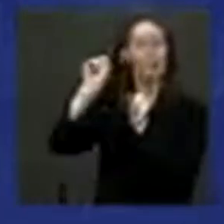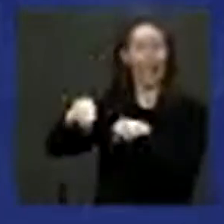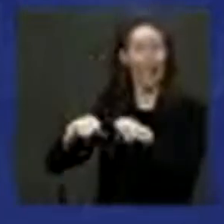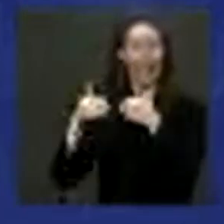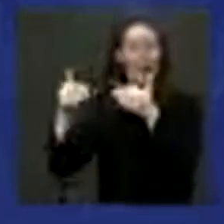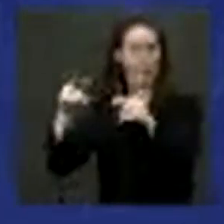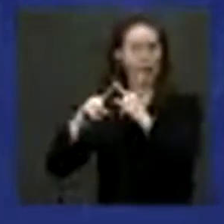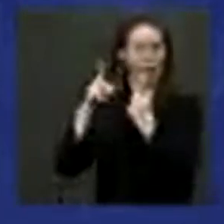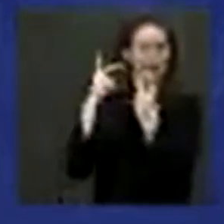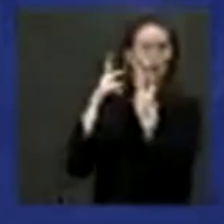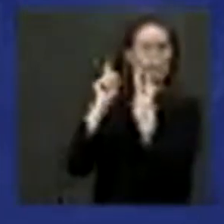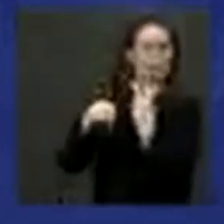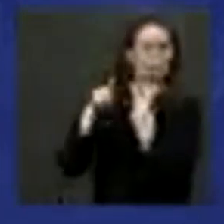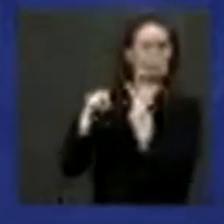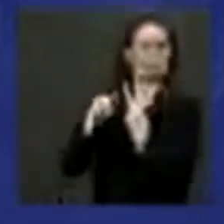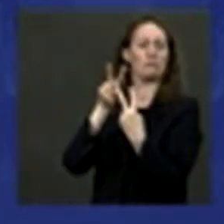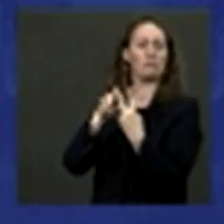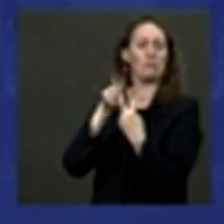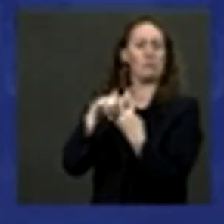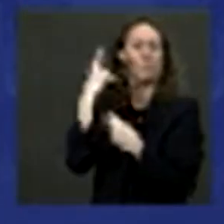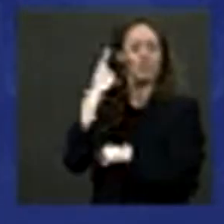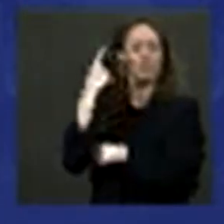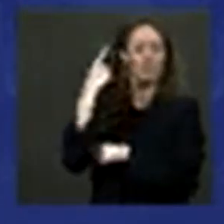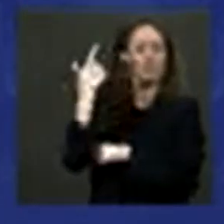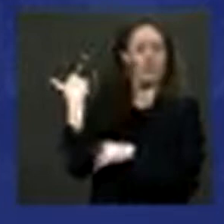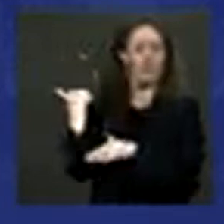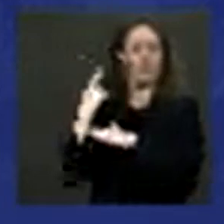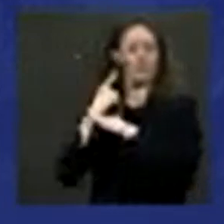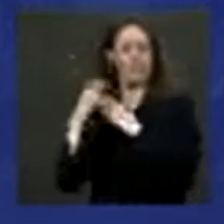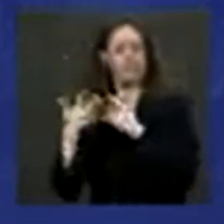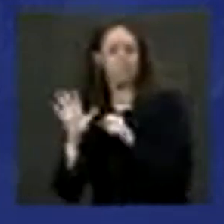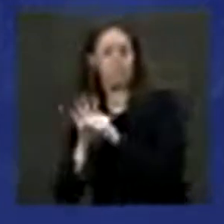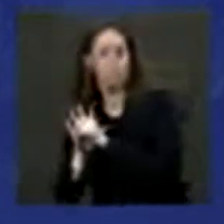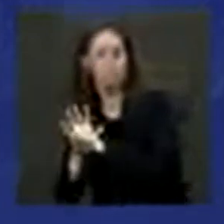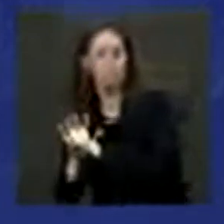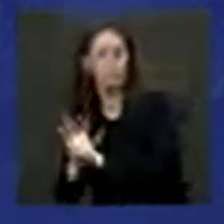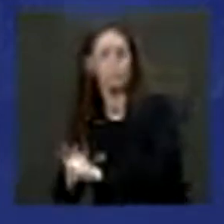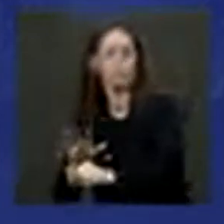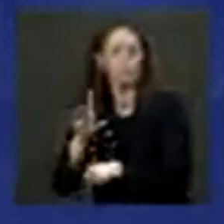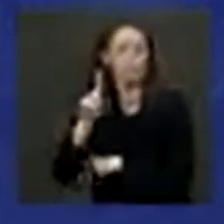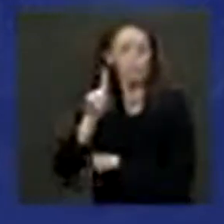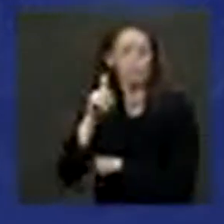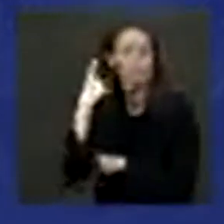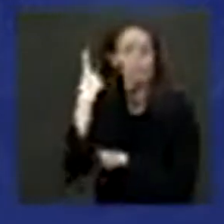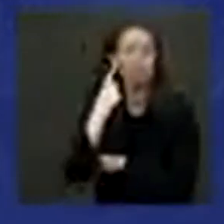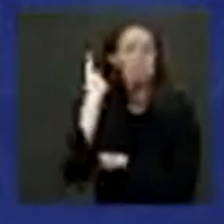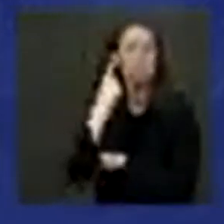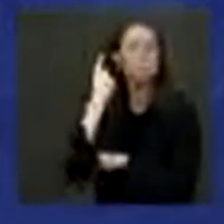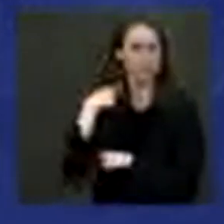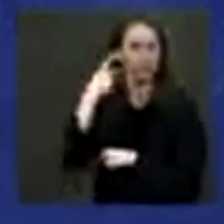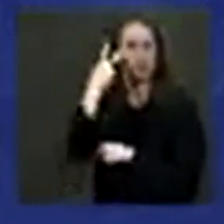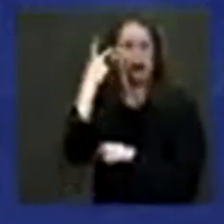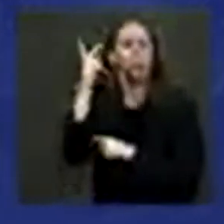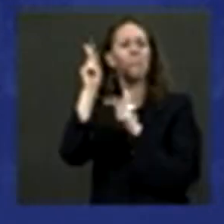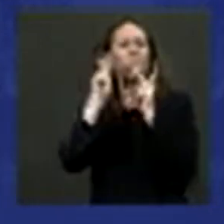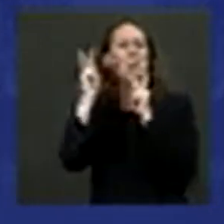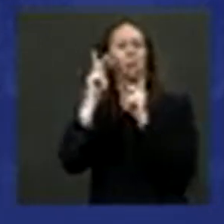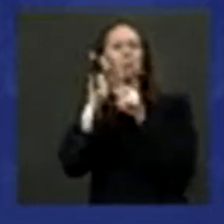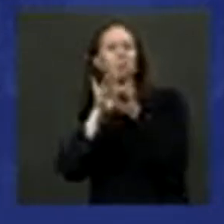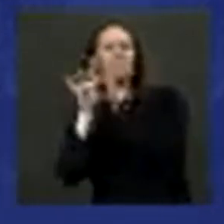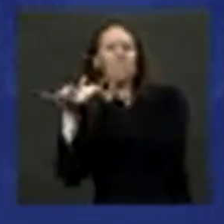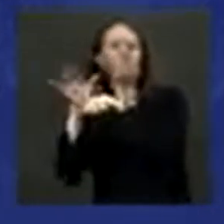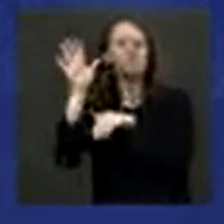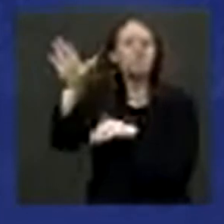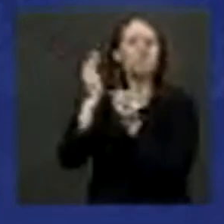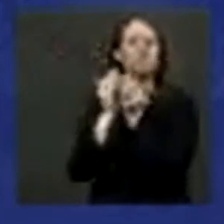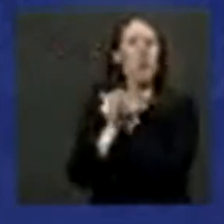pressured over the weekend by activists. Joe Manchin had people on kayaks show up to his boat to yell at him. Senator Sinema last night